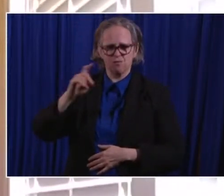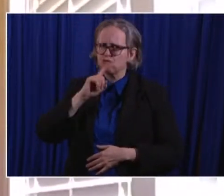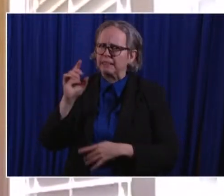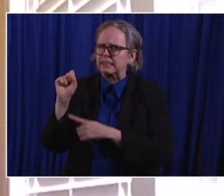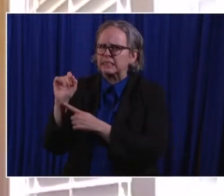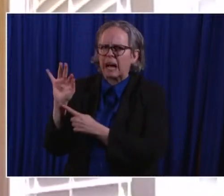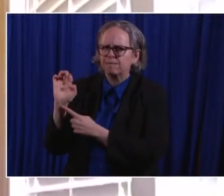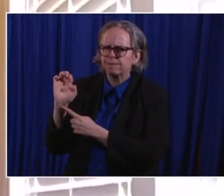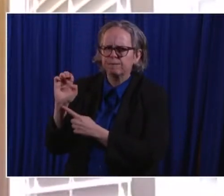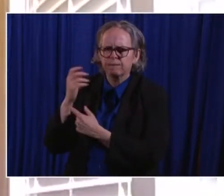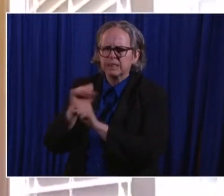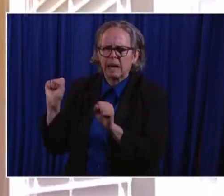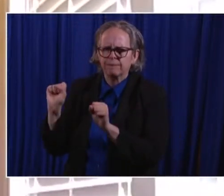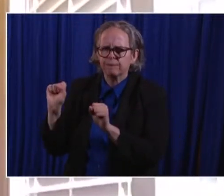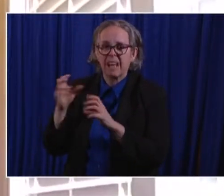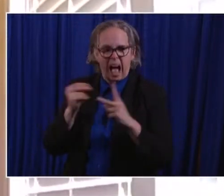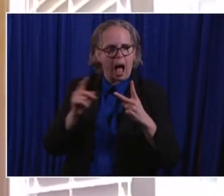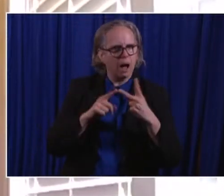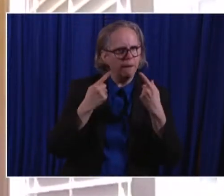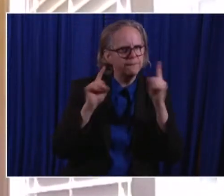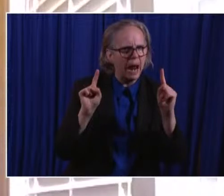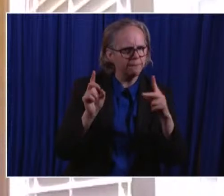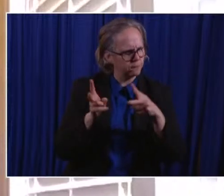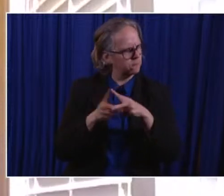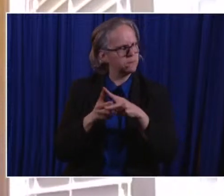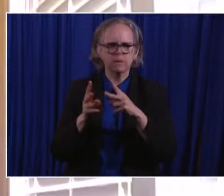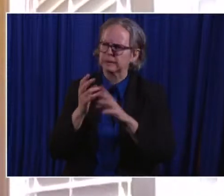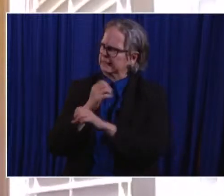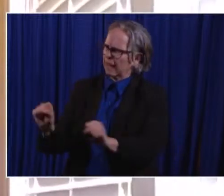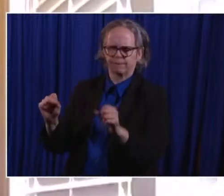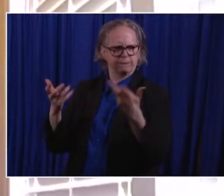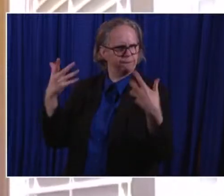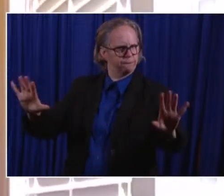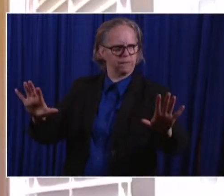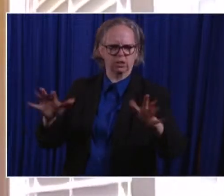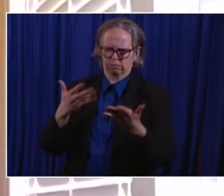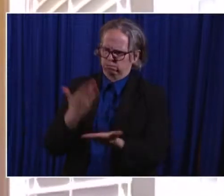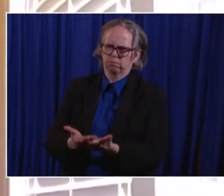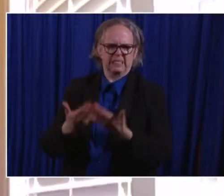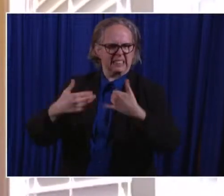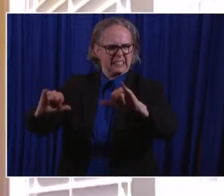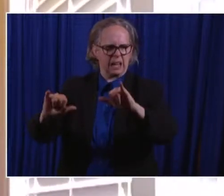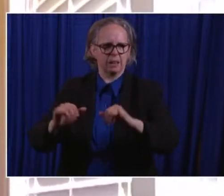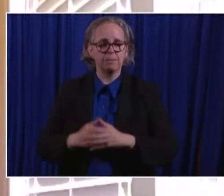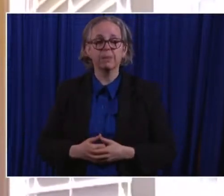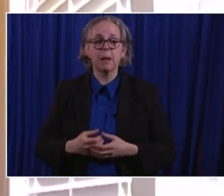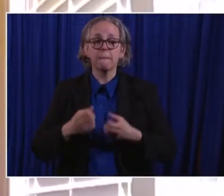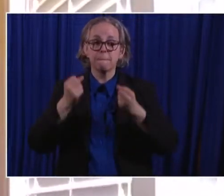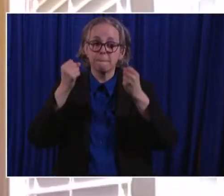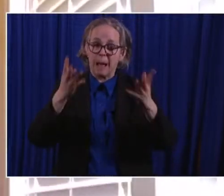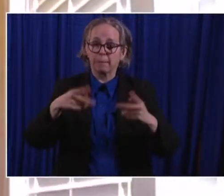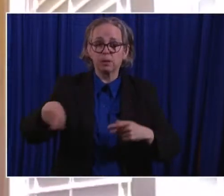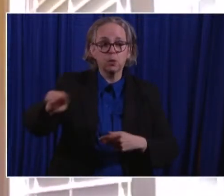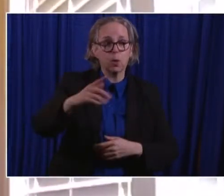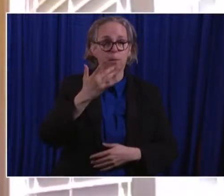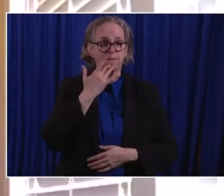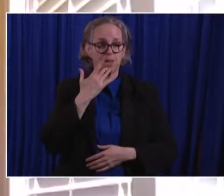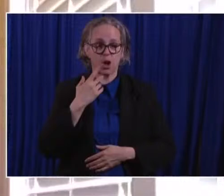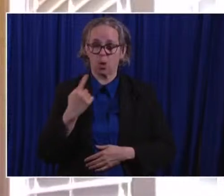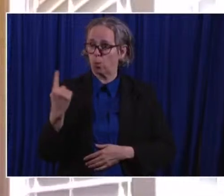and an option that many Ohioans might prefer. But